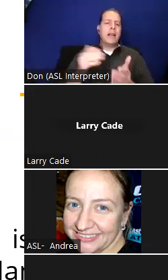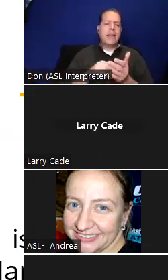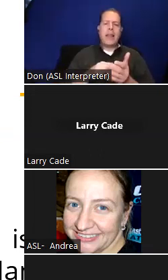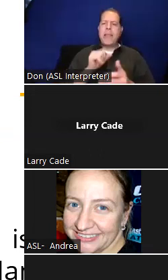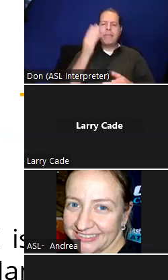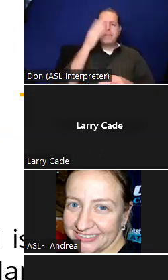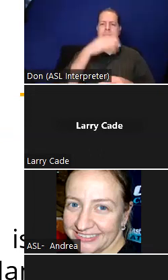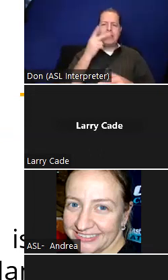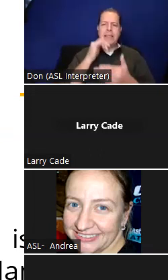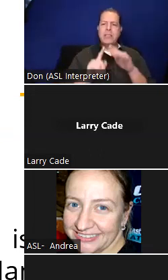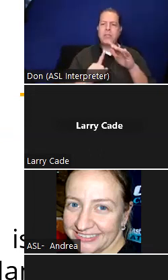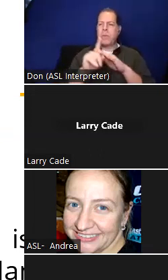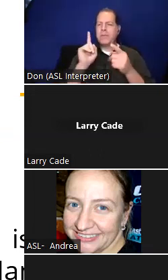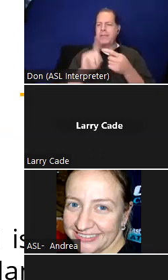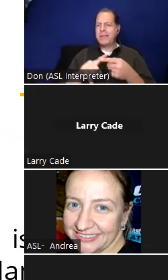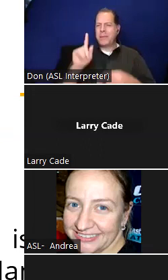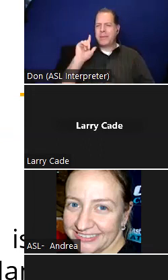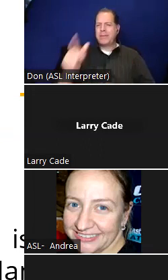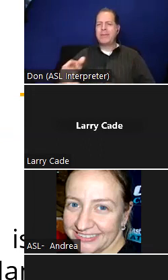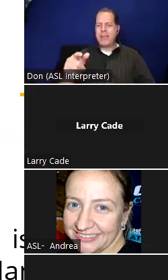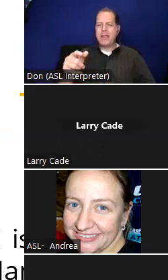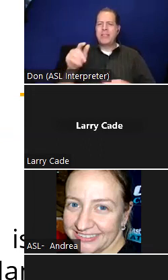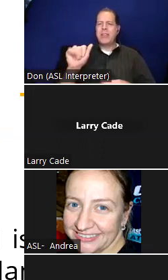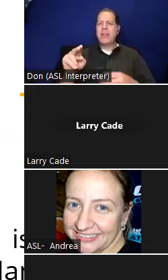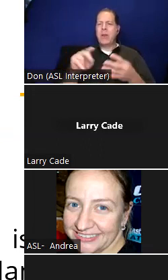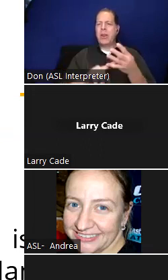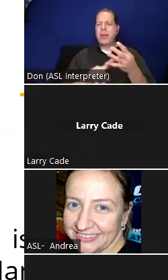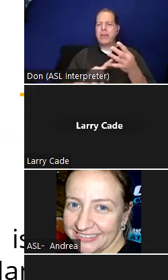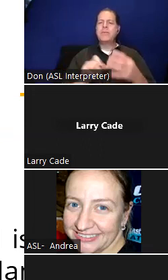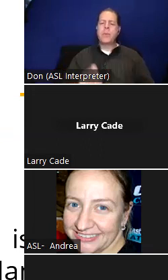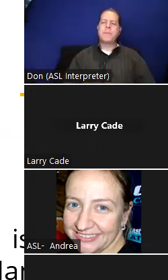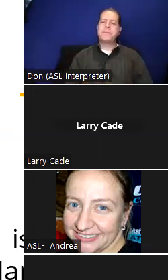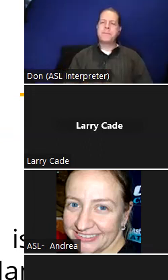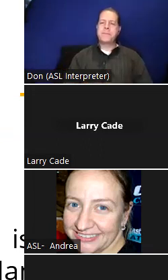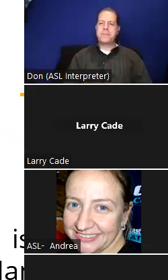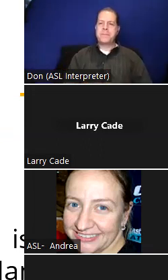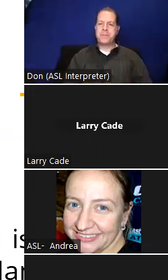won't see that show up until closer to the end of January. So